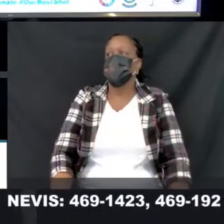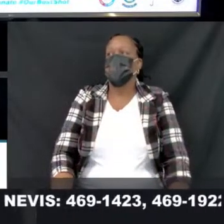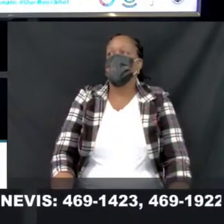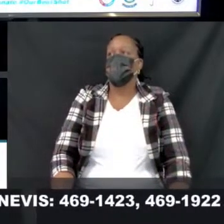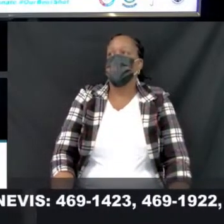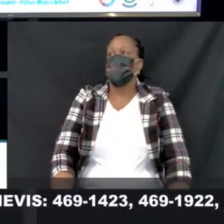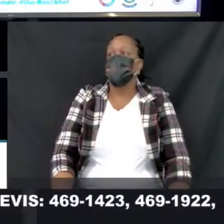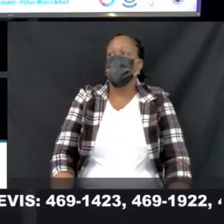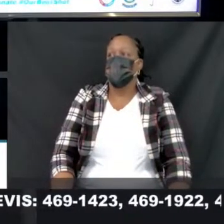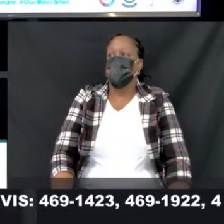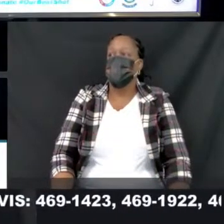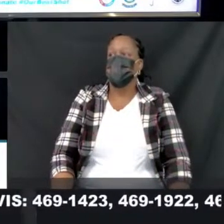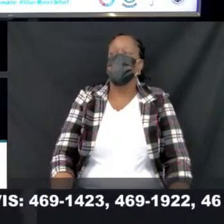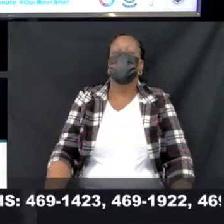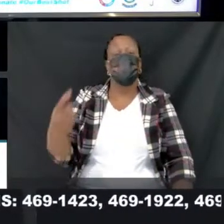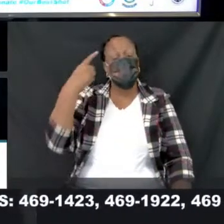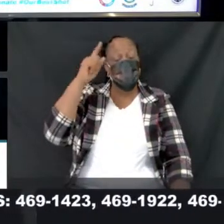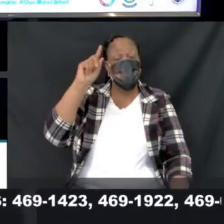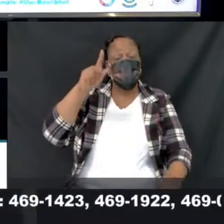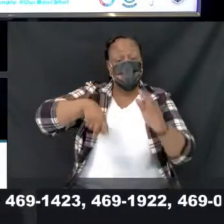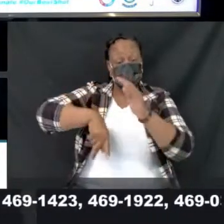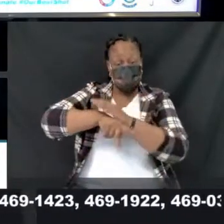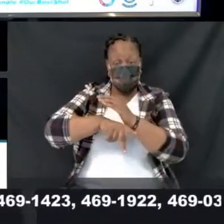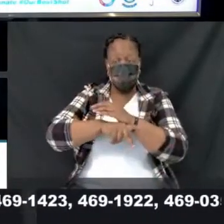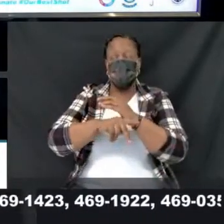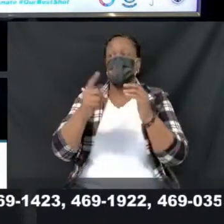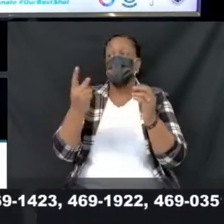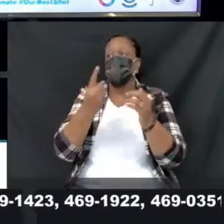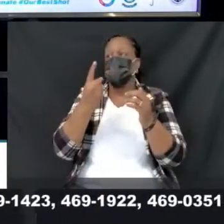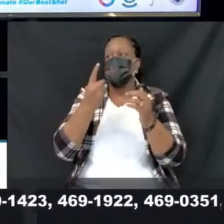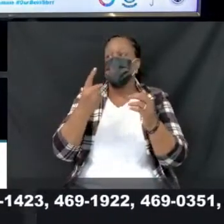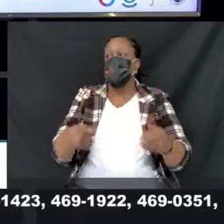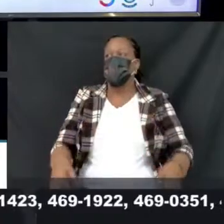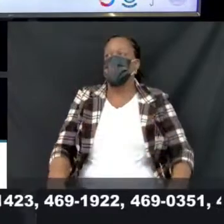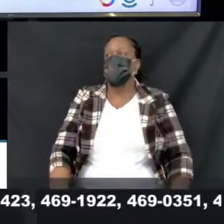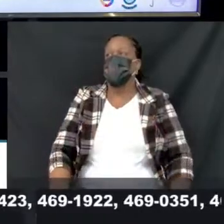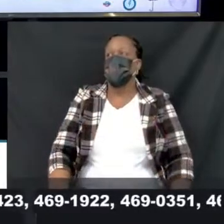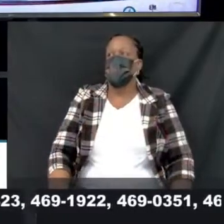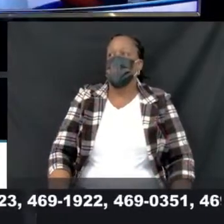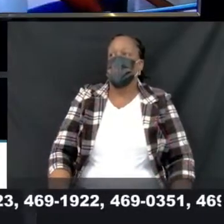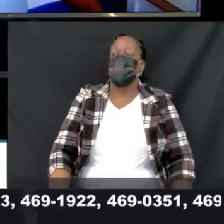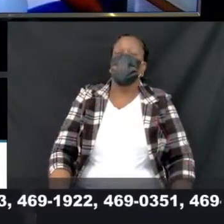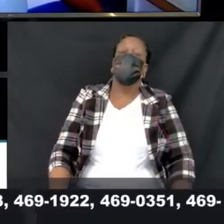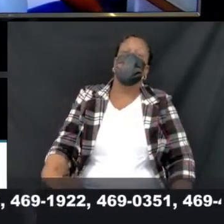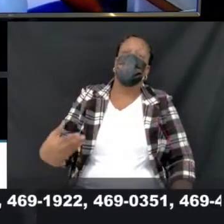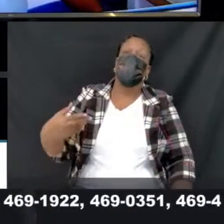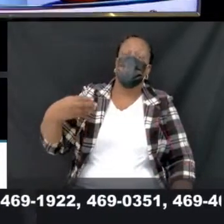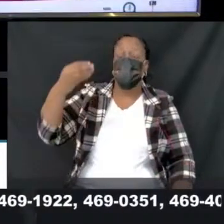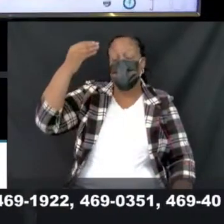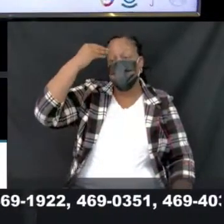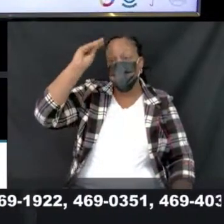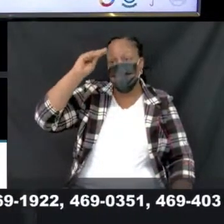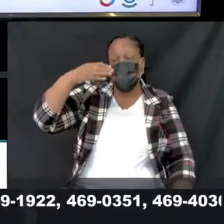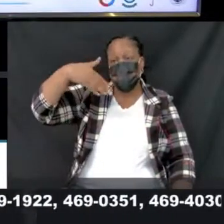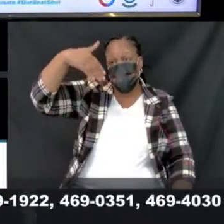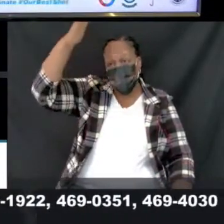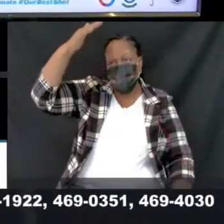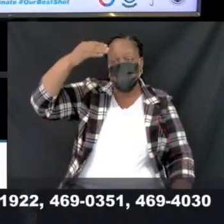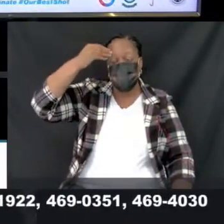for the football fraternity. Now, the biggest discussion is the senior league, and we have